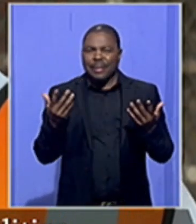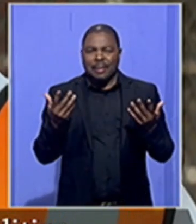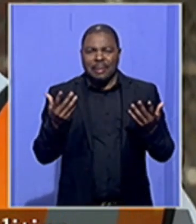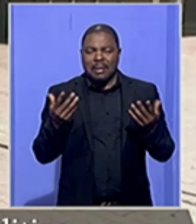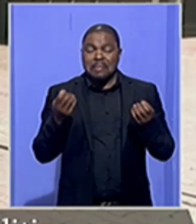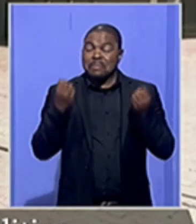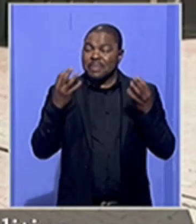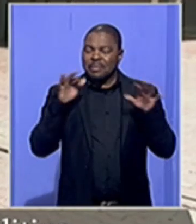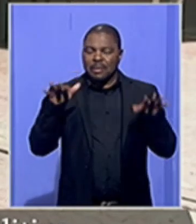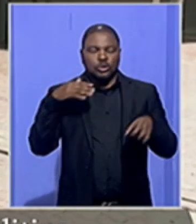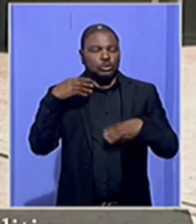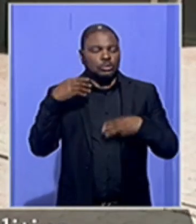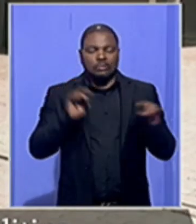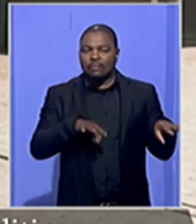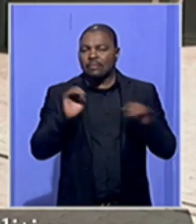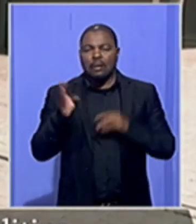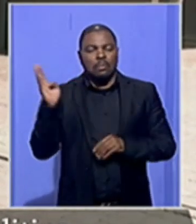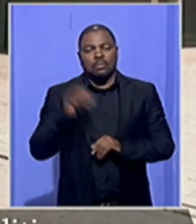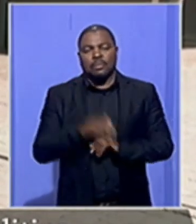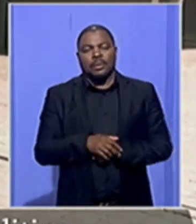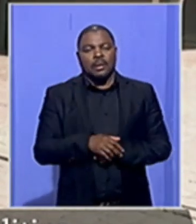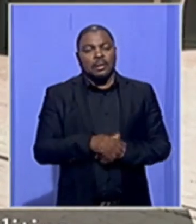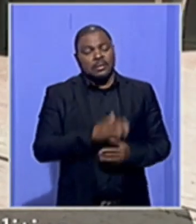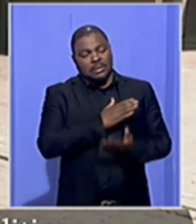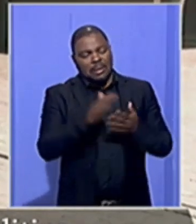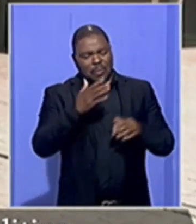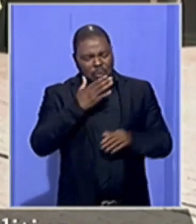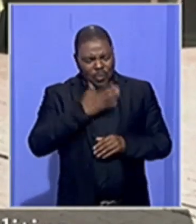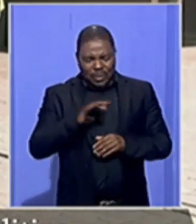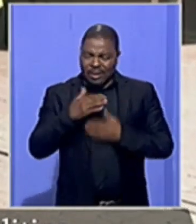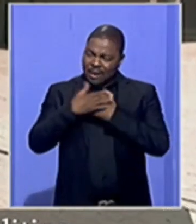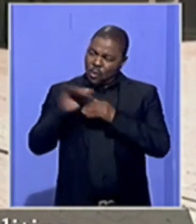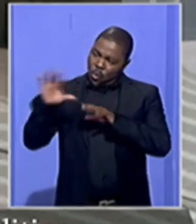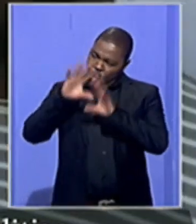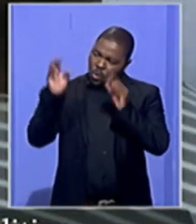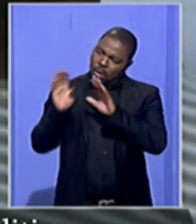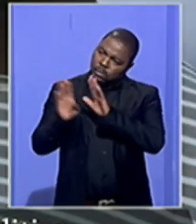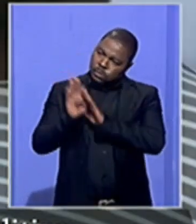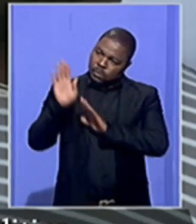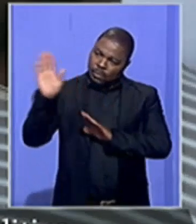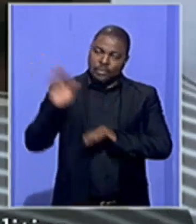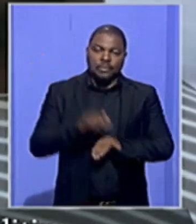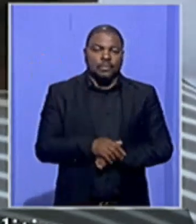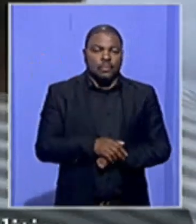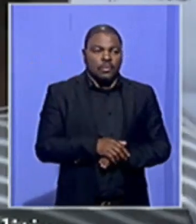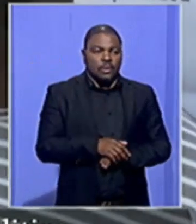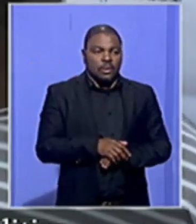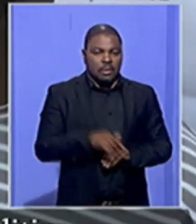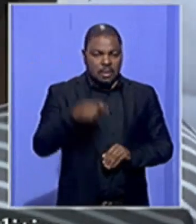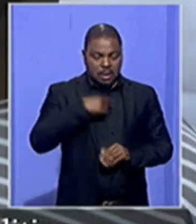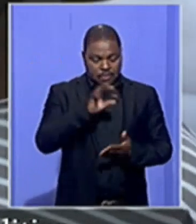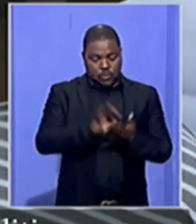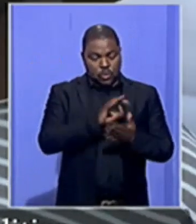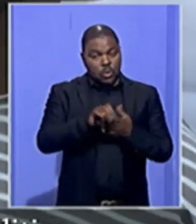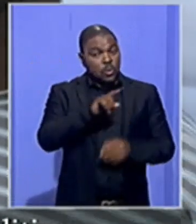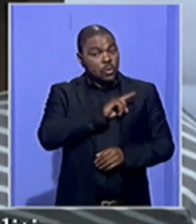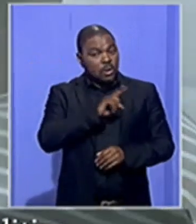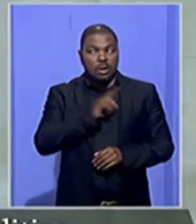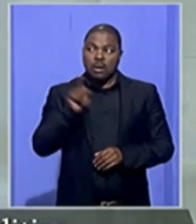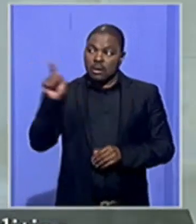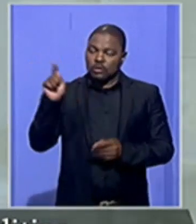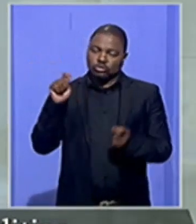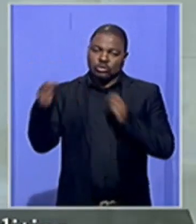ba sokola. Ba bangwe ba re ba eletsa gore go tlhabololwe naga ka bophara. Ke batla go vota go tšintša dilo ke kry-a